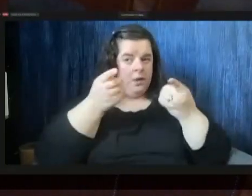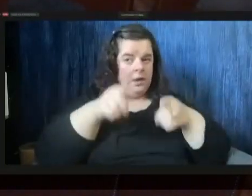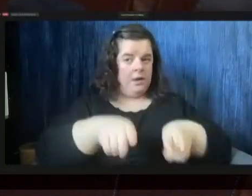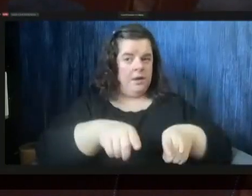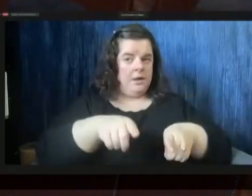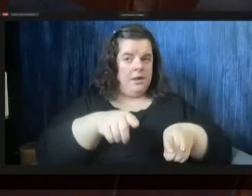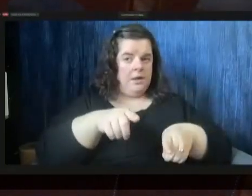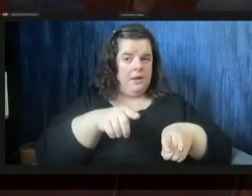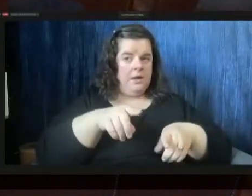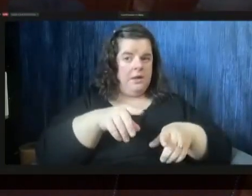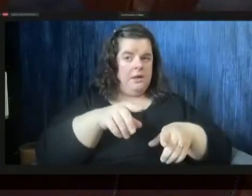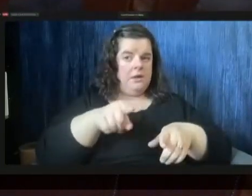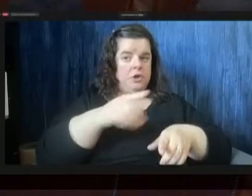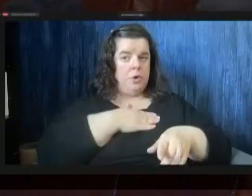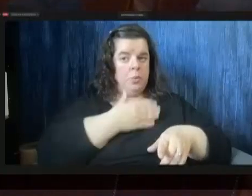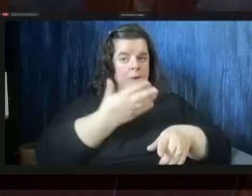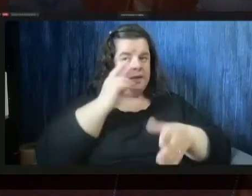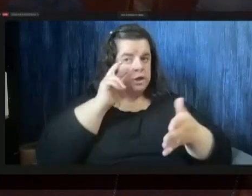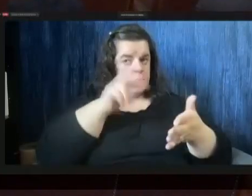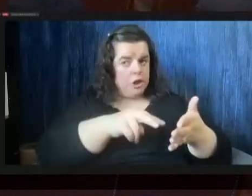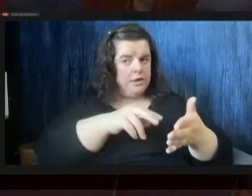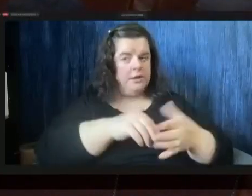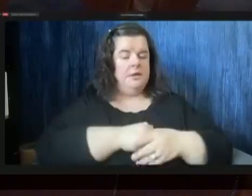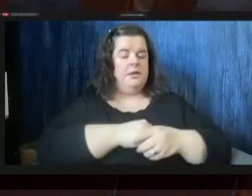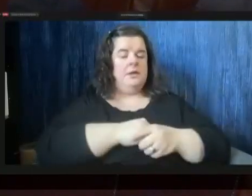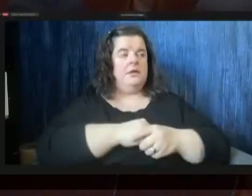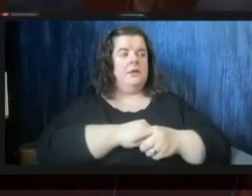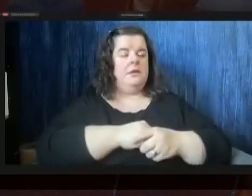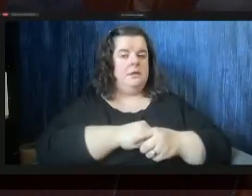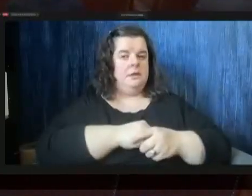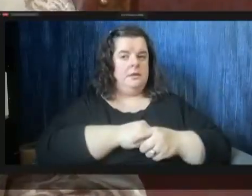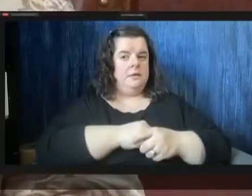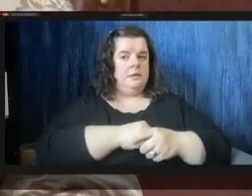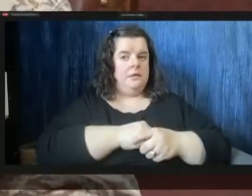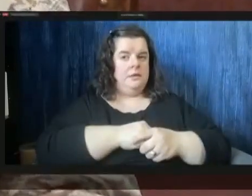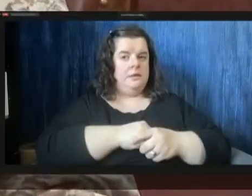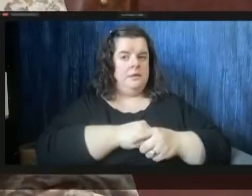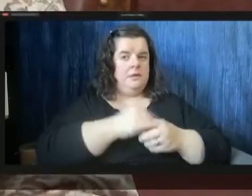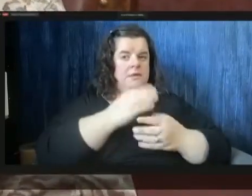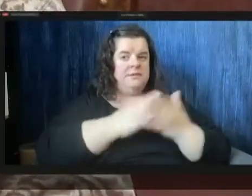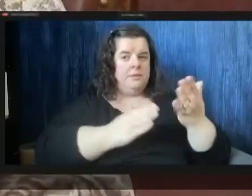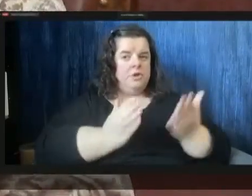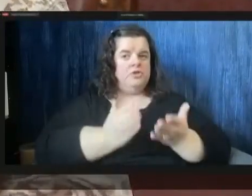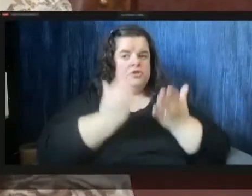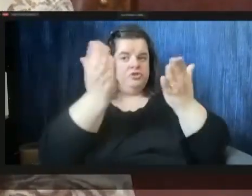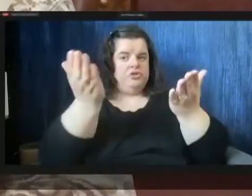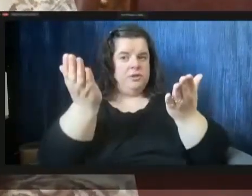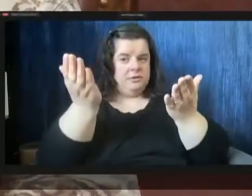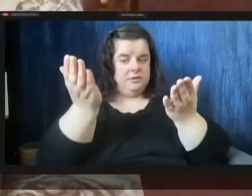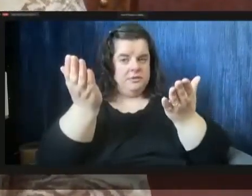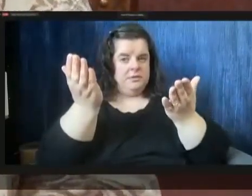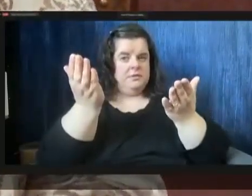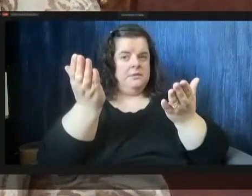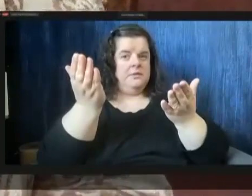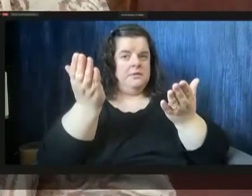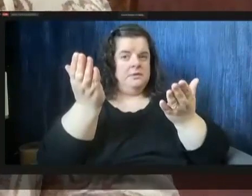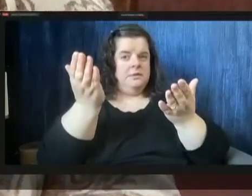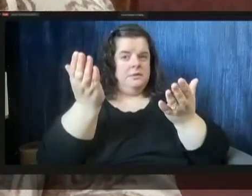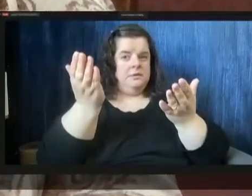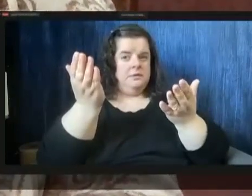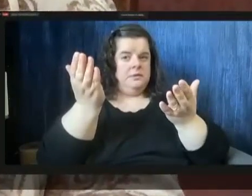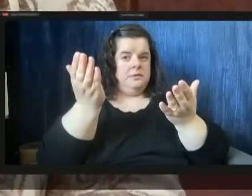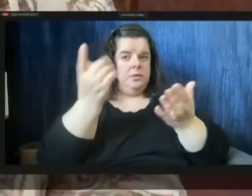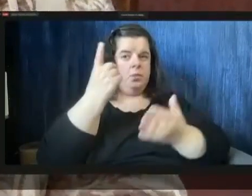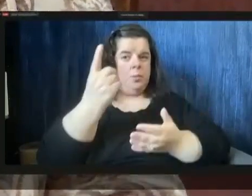to look into. I just have some other suggestions to ask for suggestions, and one would be